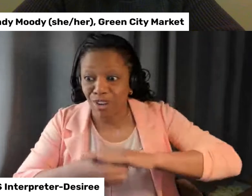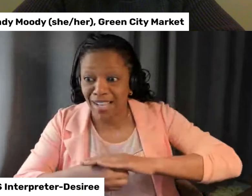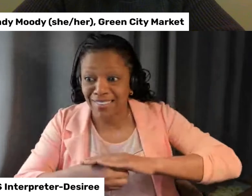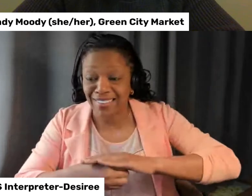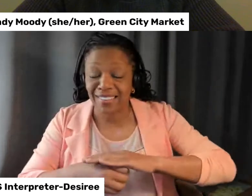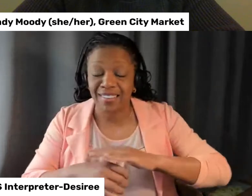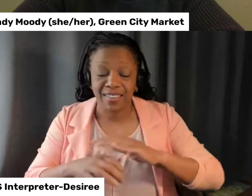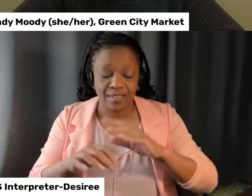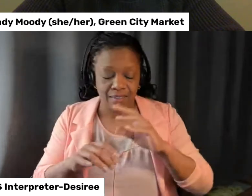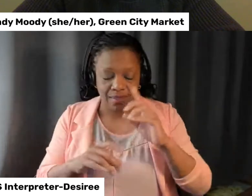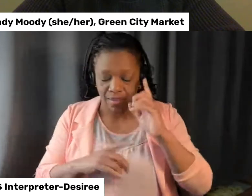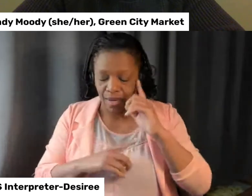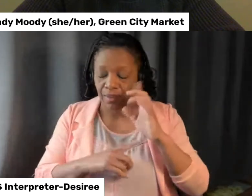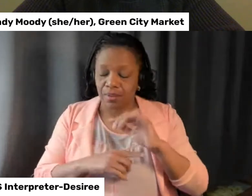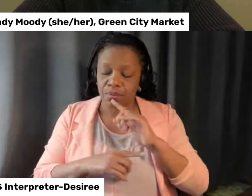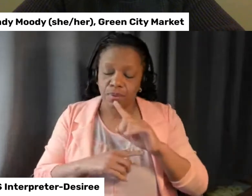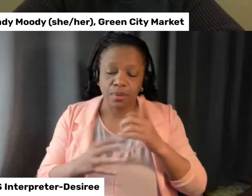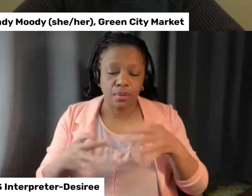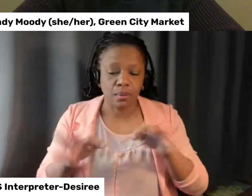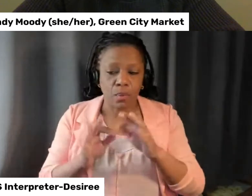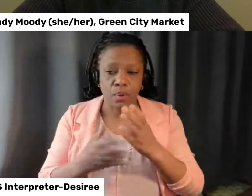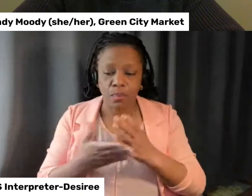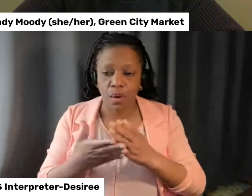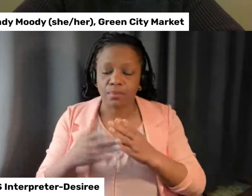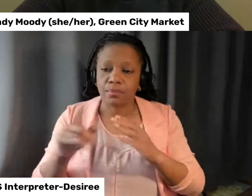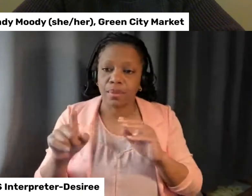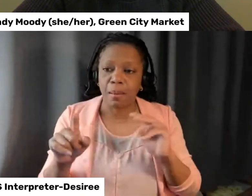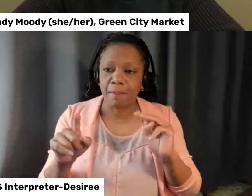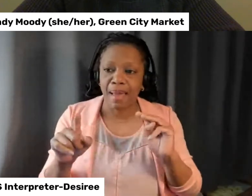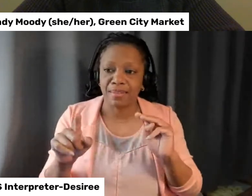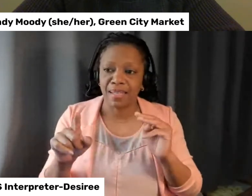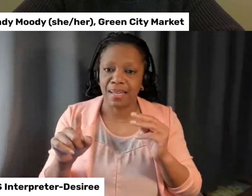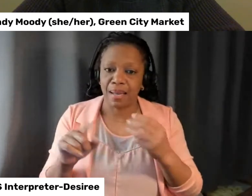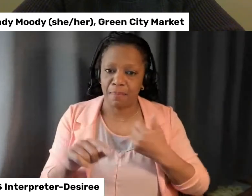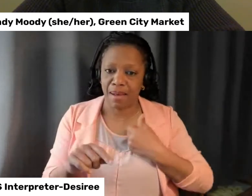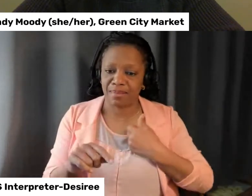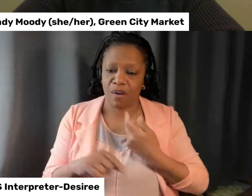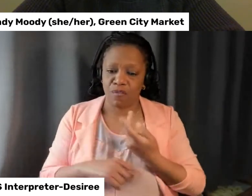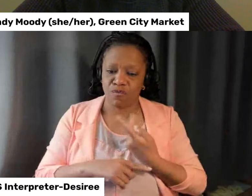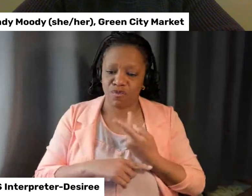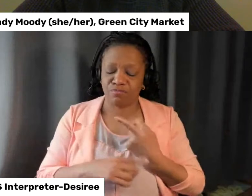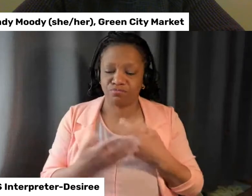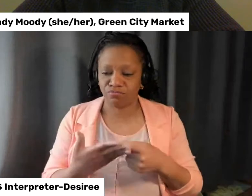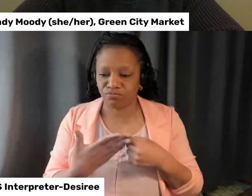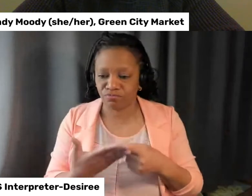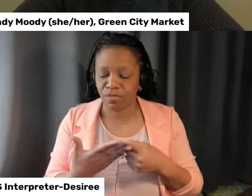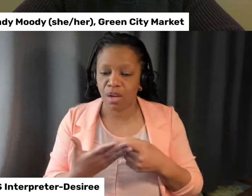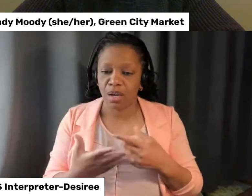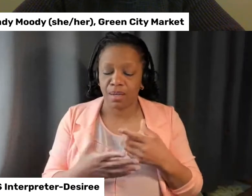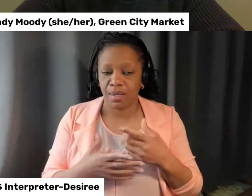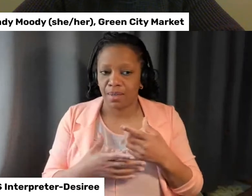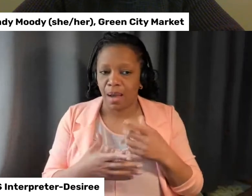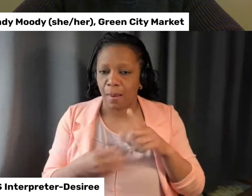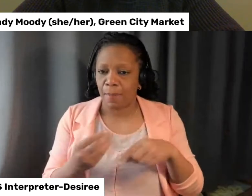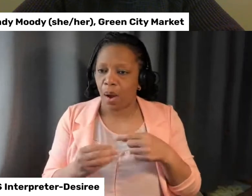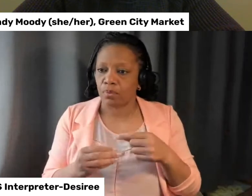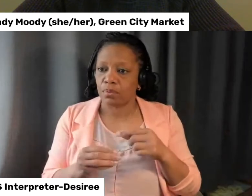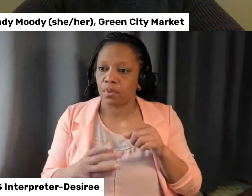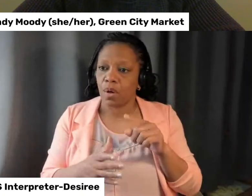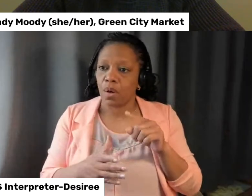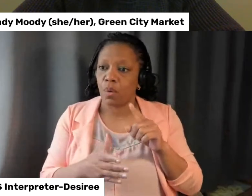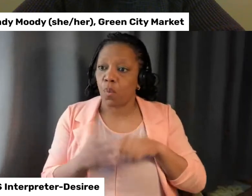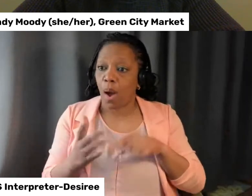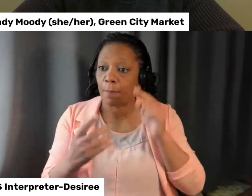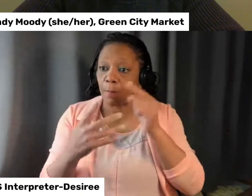important part. I think when Mandy and I were chatting about what were some of the things that we wanted to be sure to bring up,